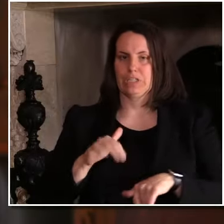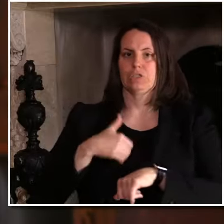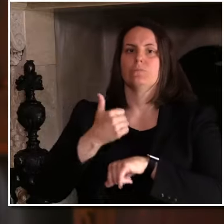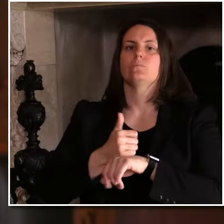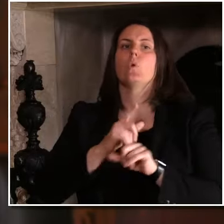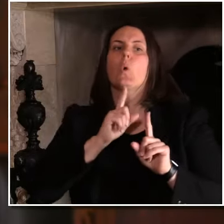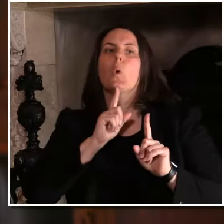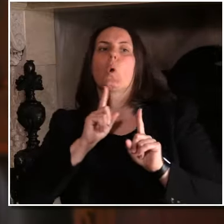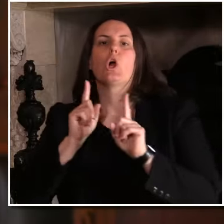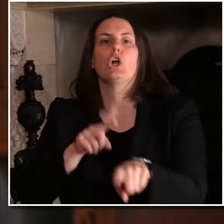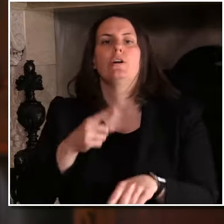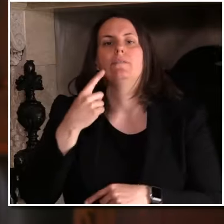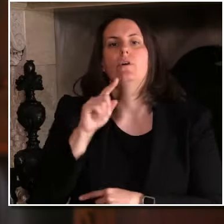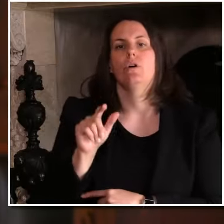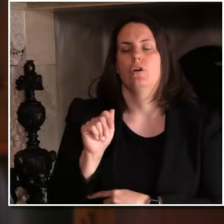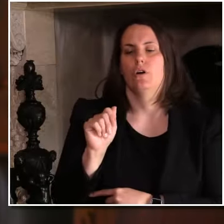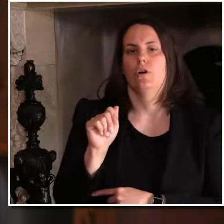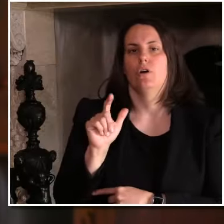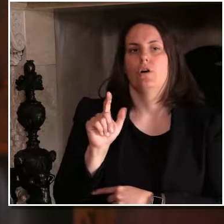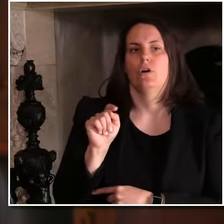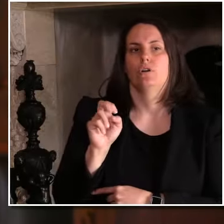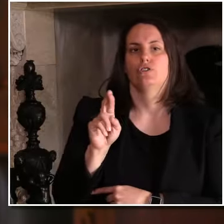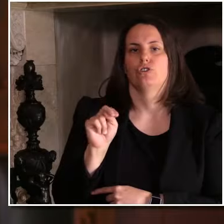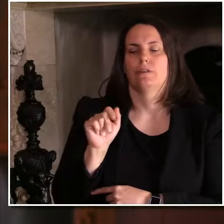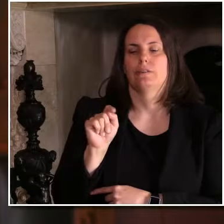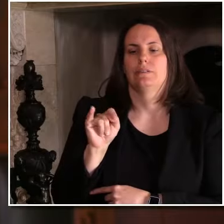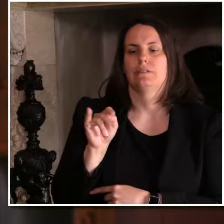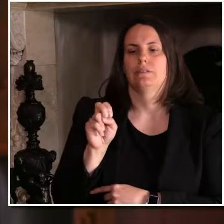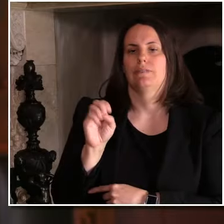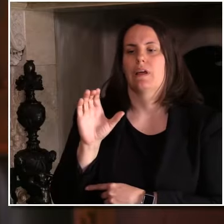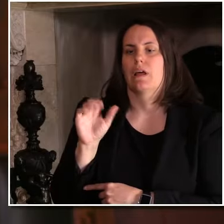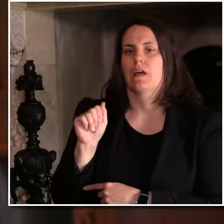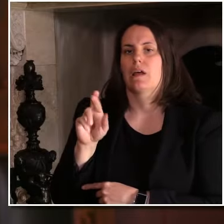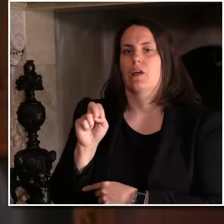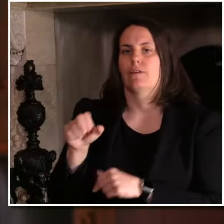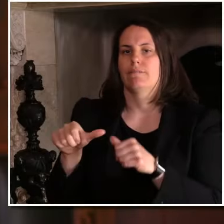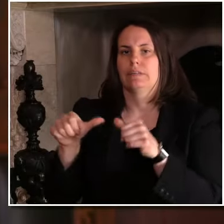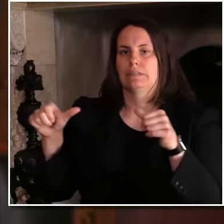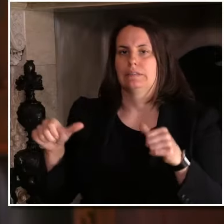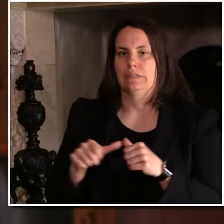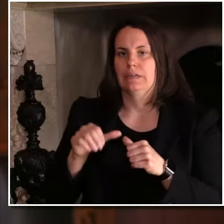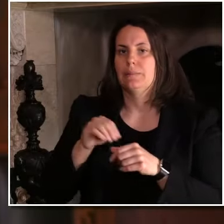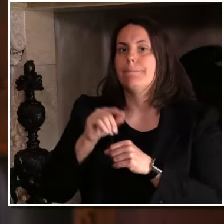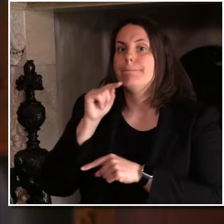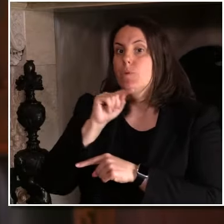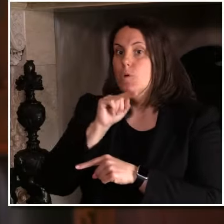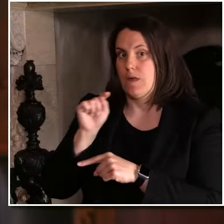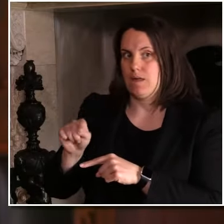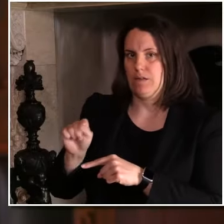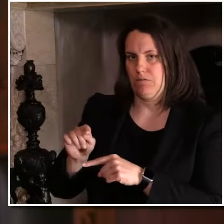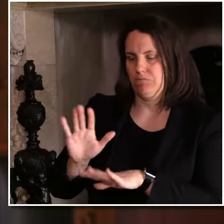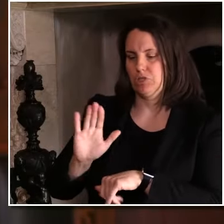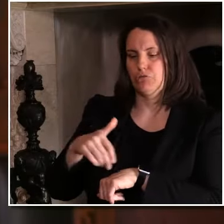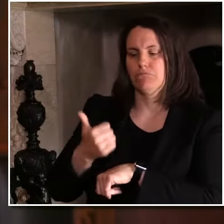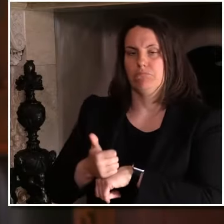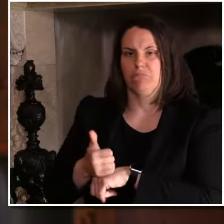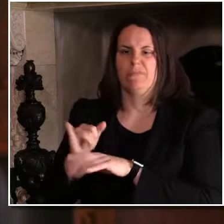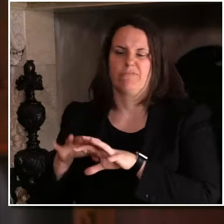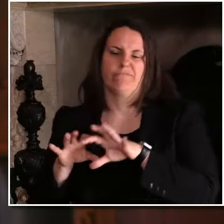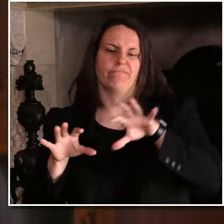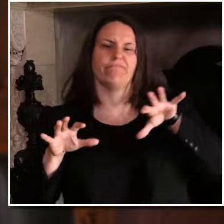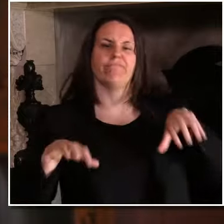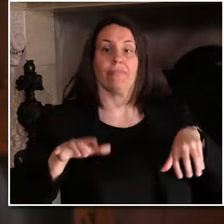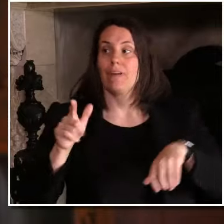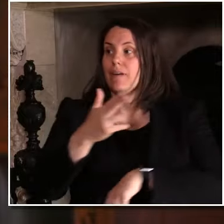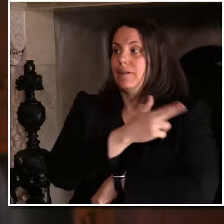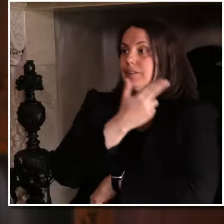fairgrounds, and I do think this is a place where Safer at Home and flattening the curve is really showing evidence, is part of where we're really seeing